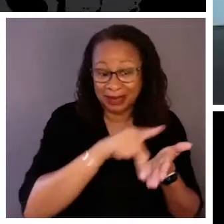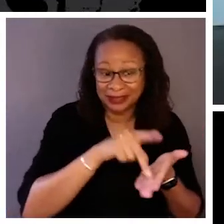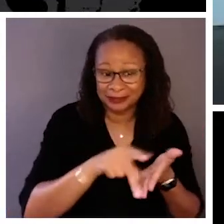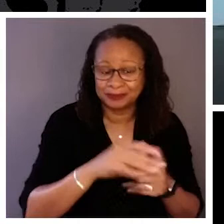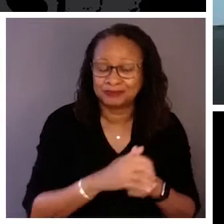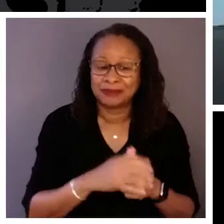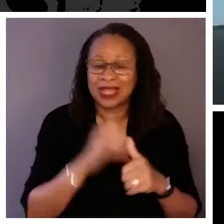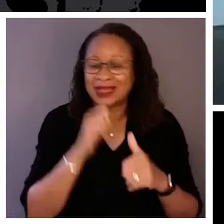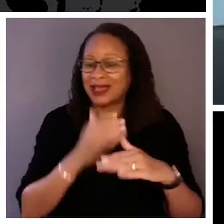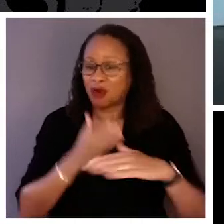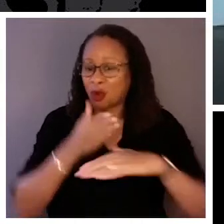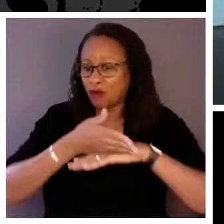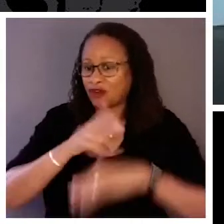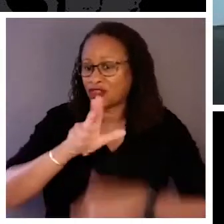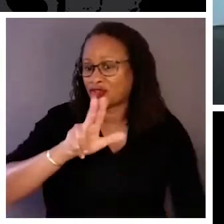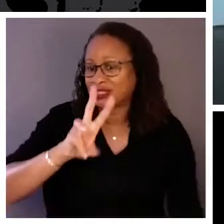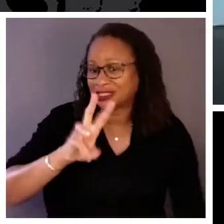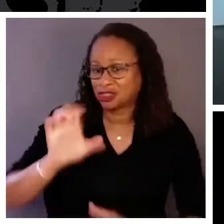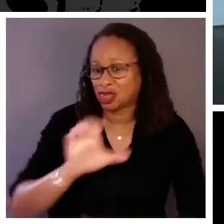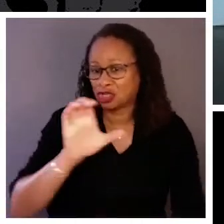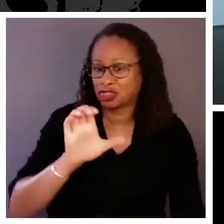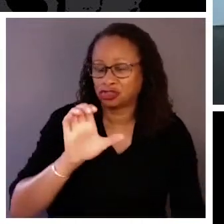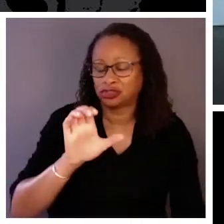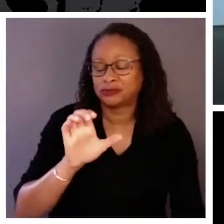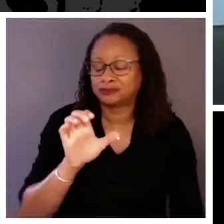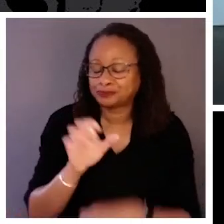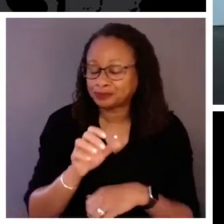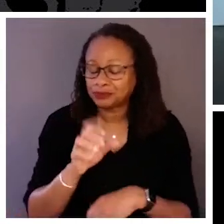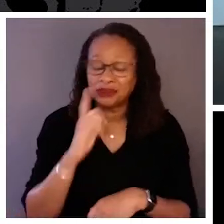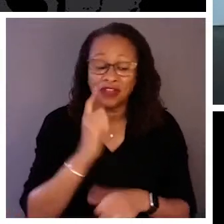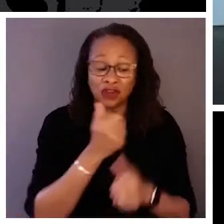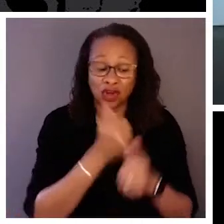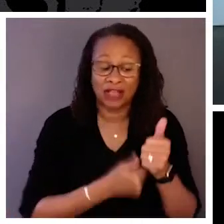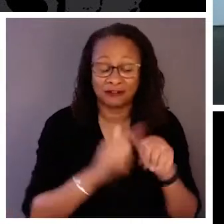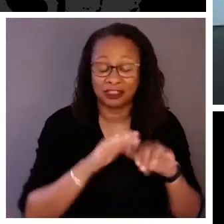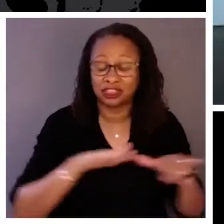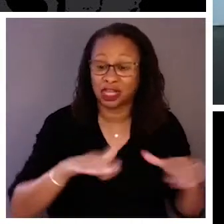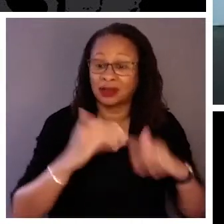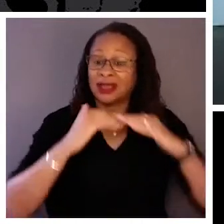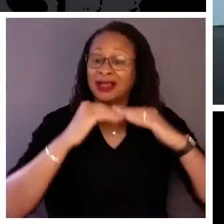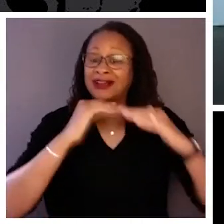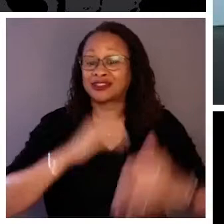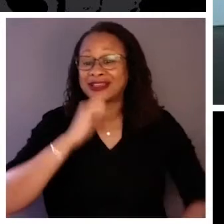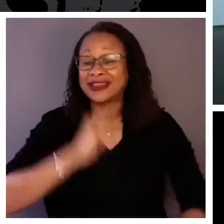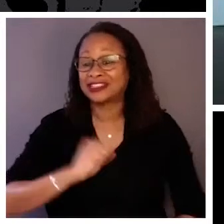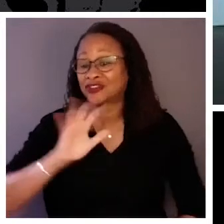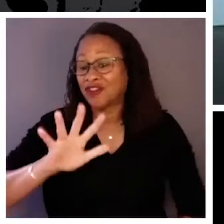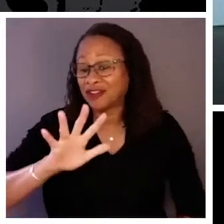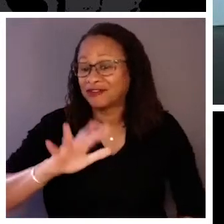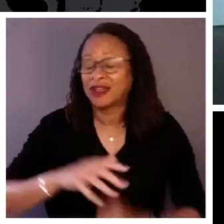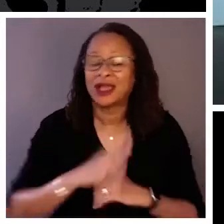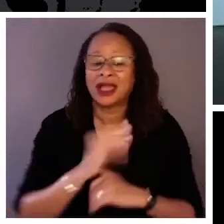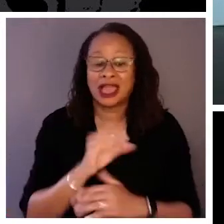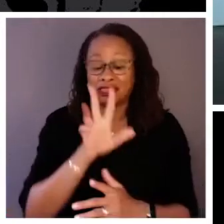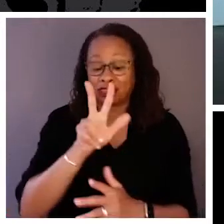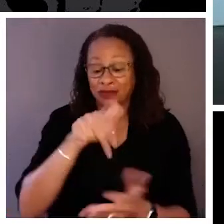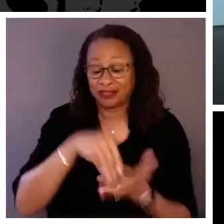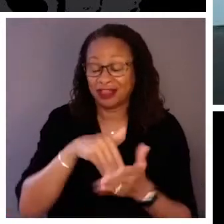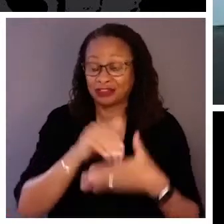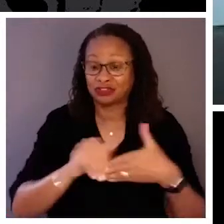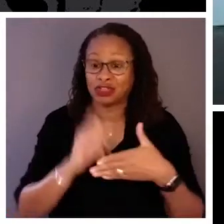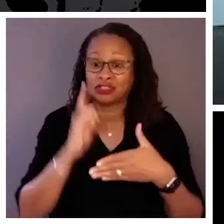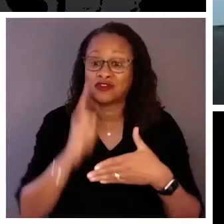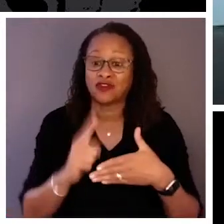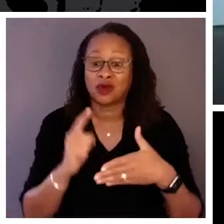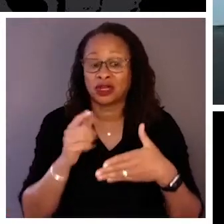exceed $3,600 for every child under the age of 5, and $3,000 for children